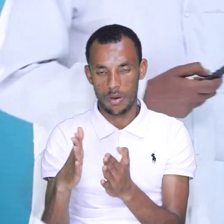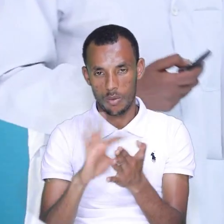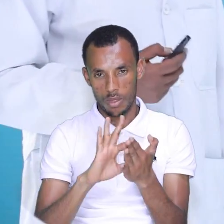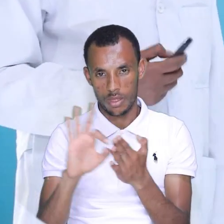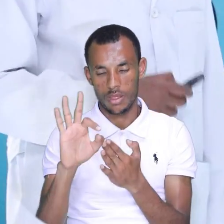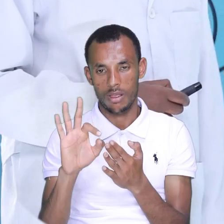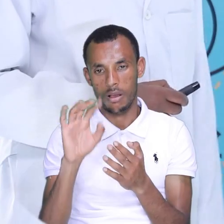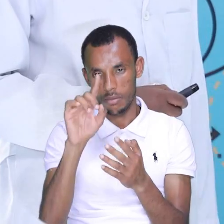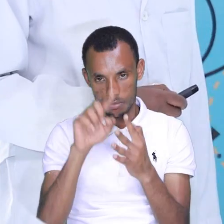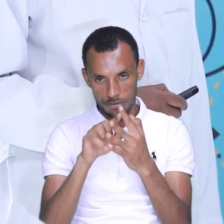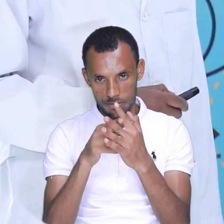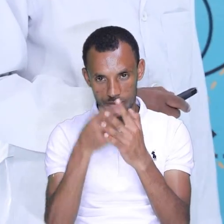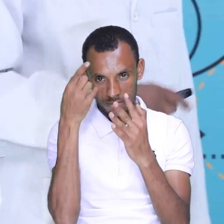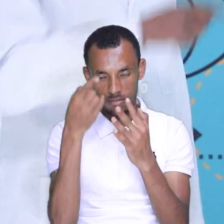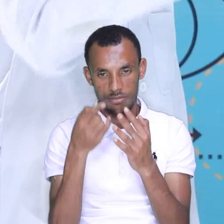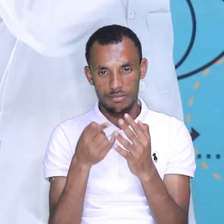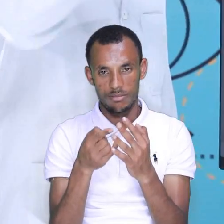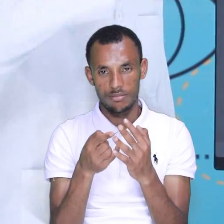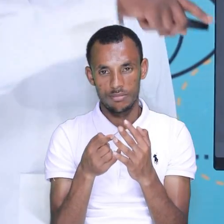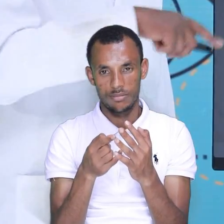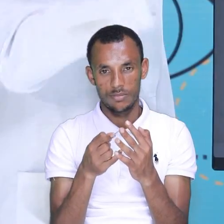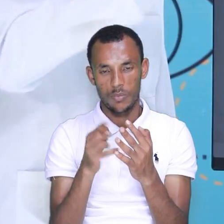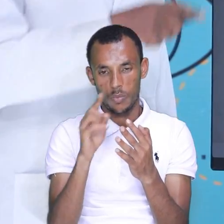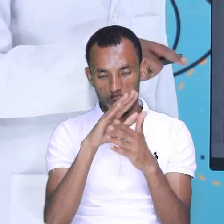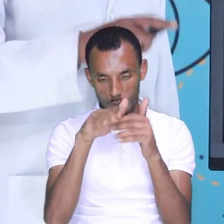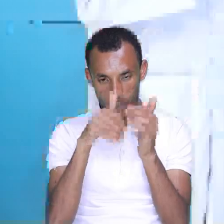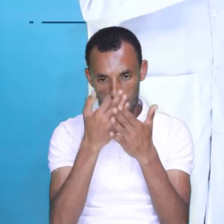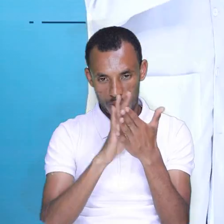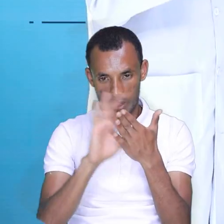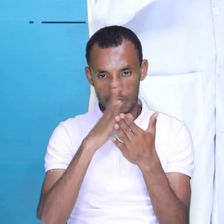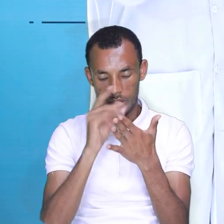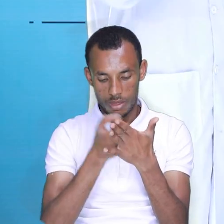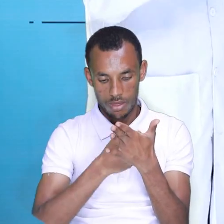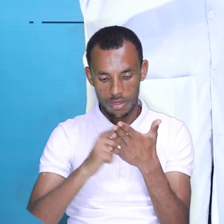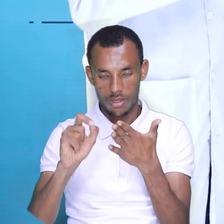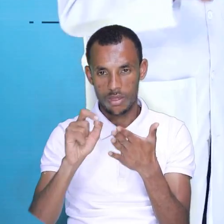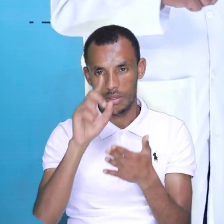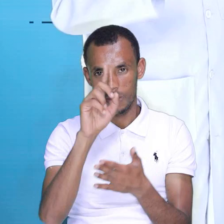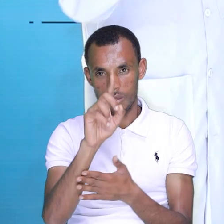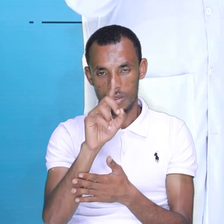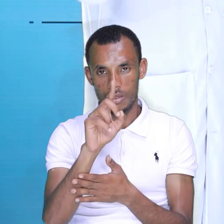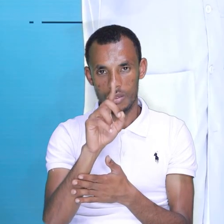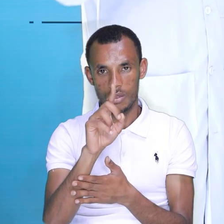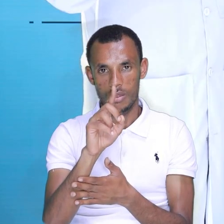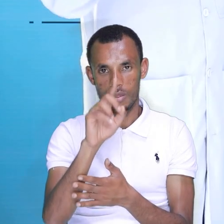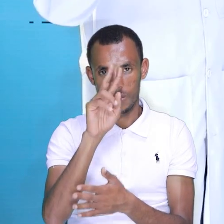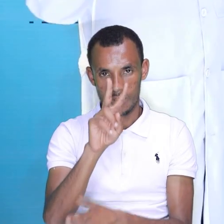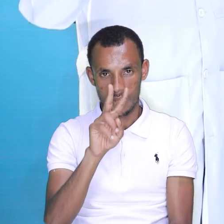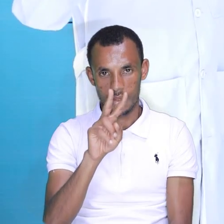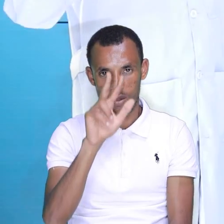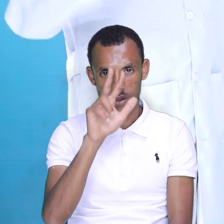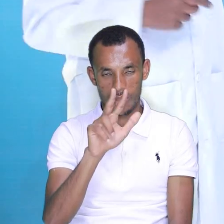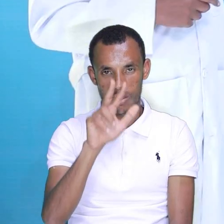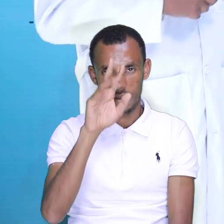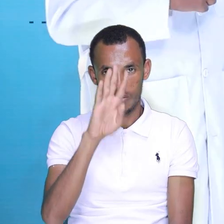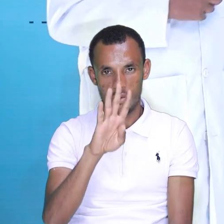ticket with 1 digit. You have to take a piece of paper and write on it number 1, number 2, number